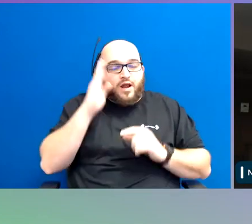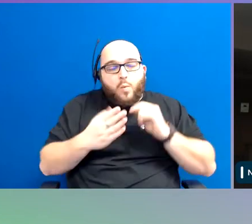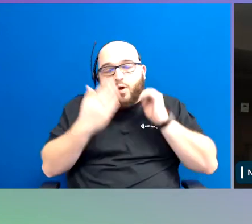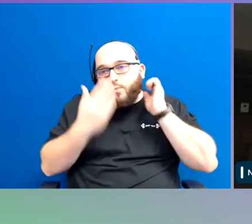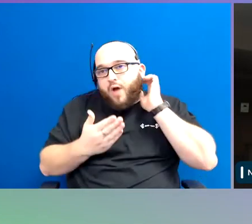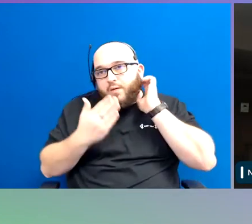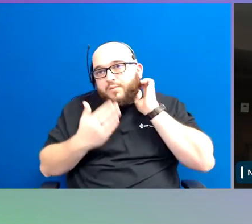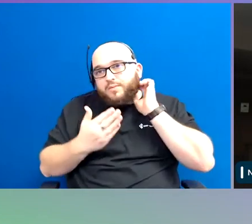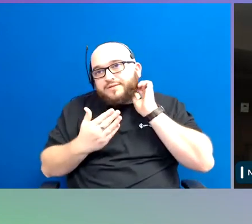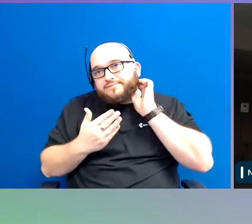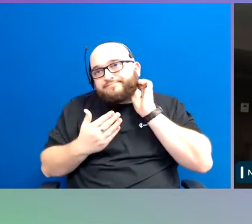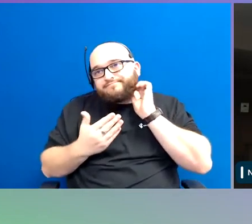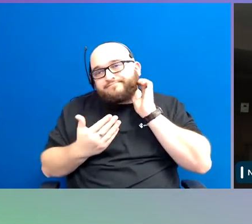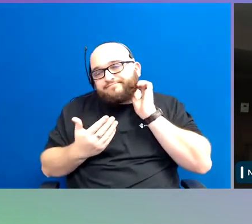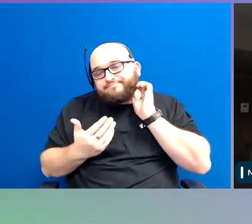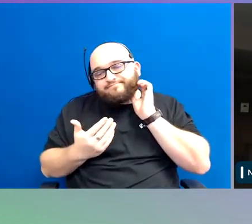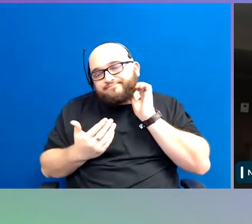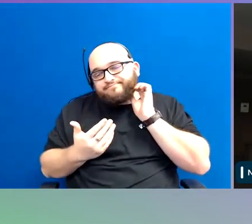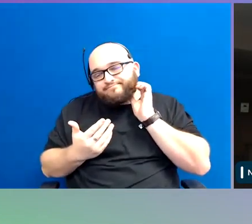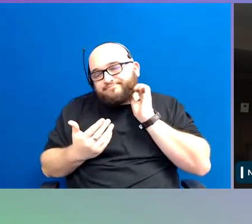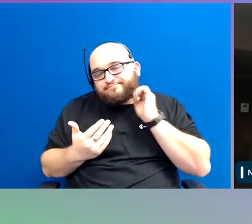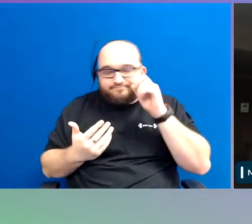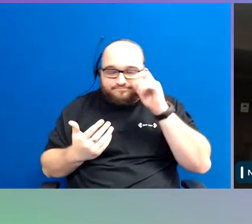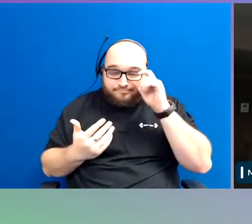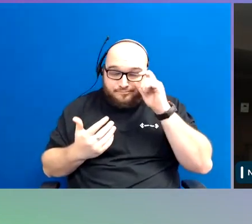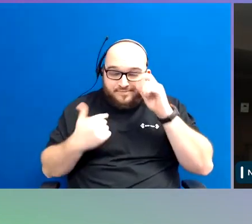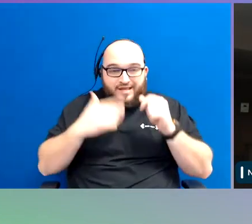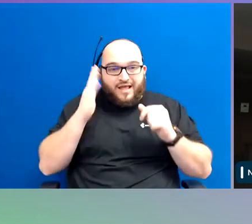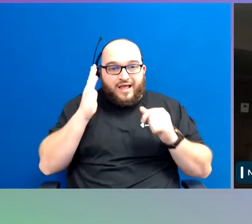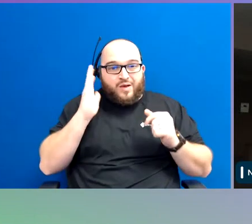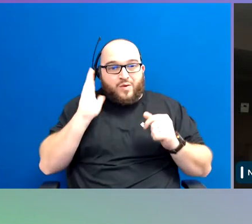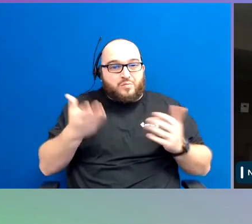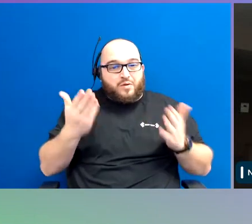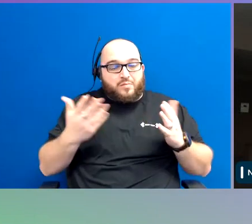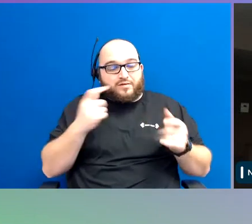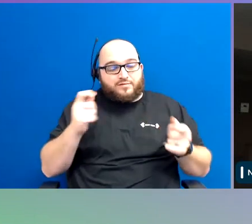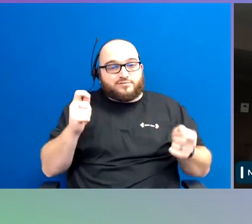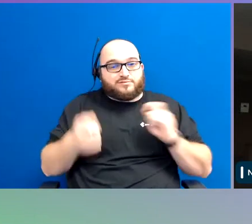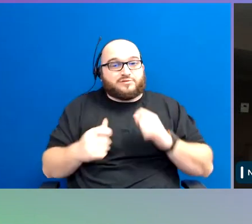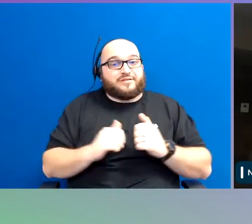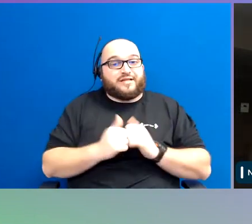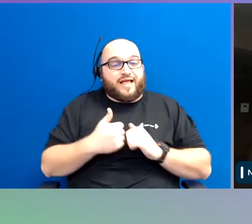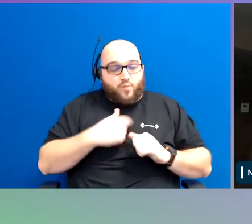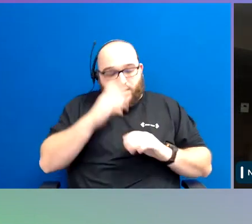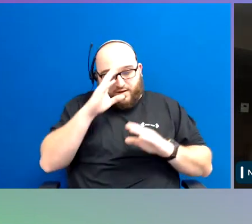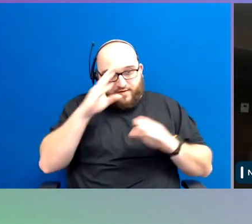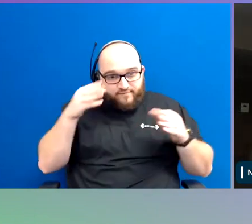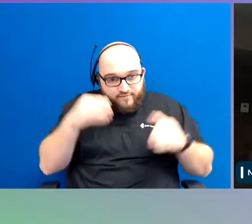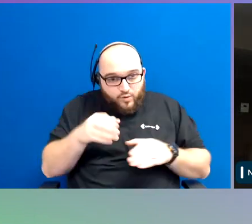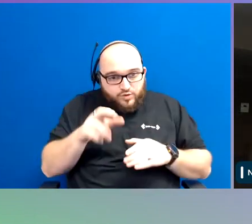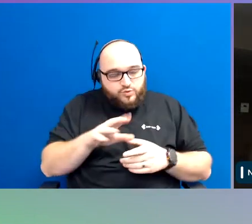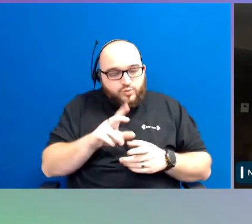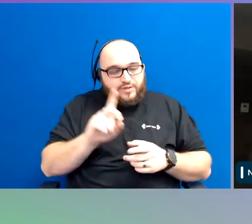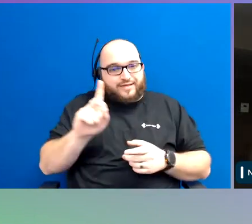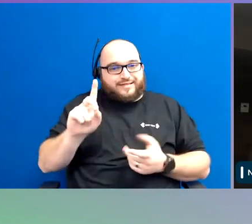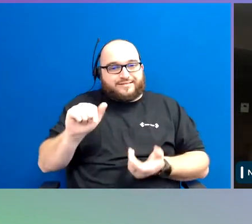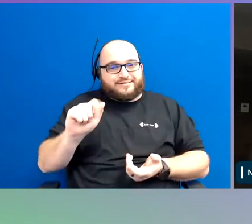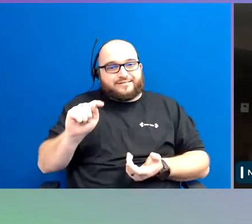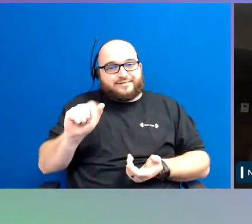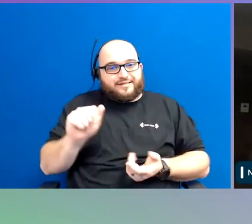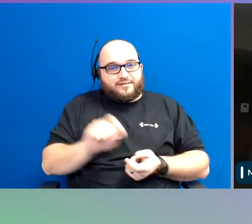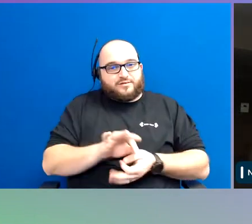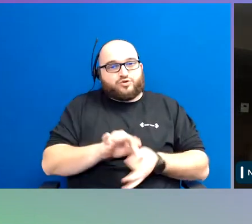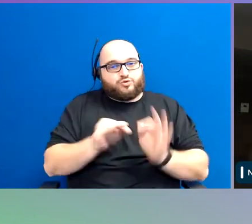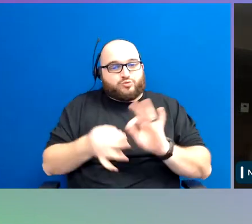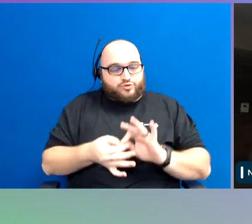and I would modify like how I focus or interpret the data. So I wouldn't purely just